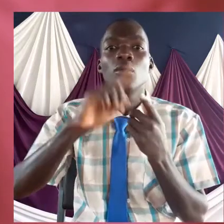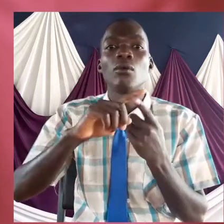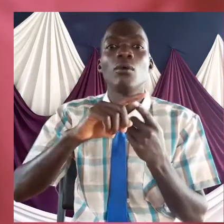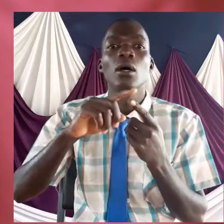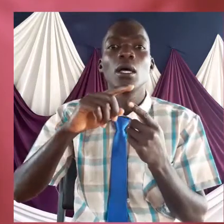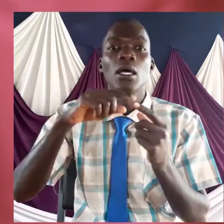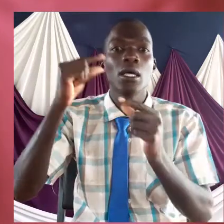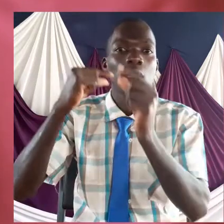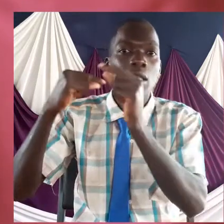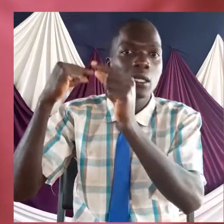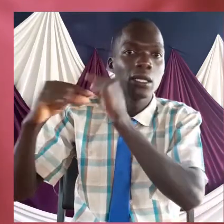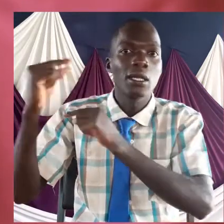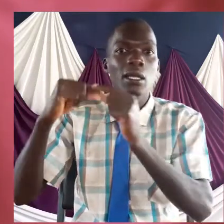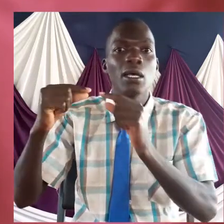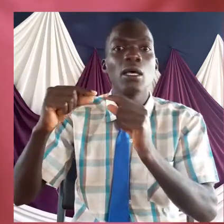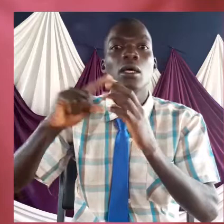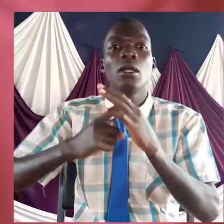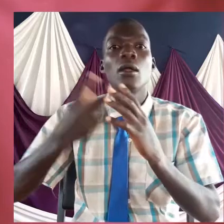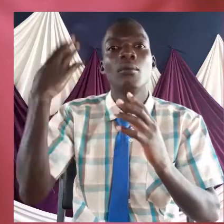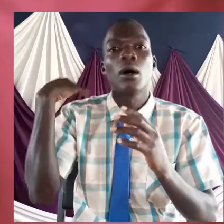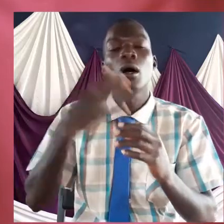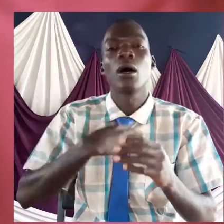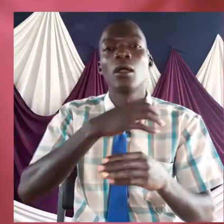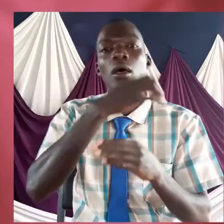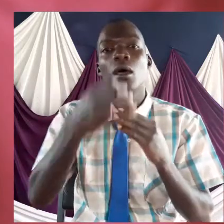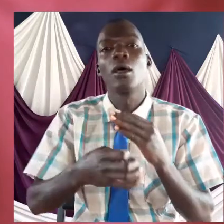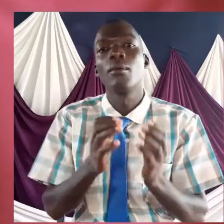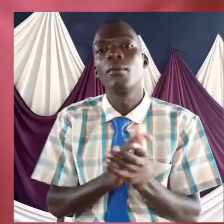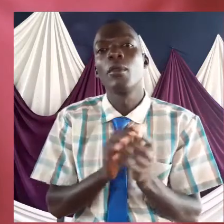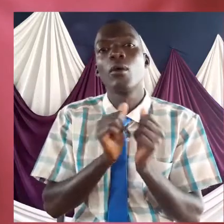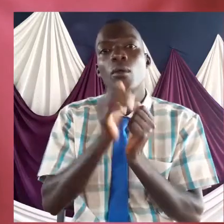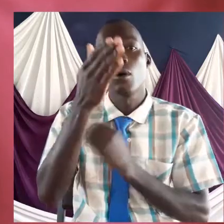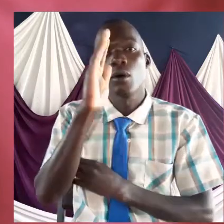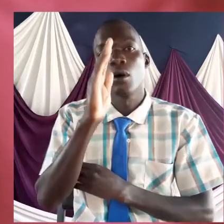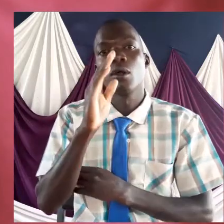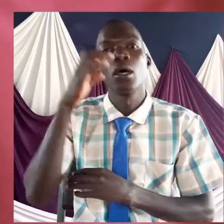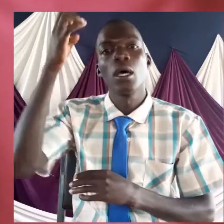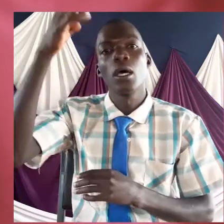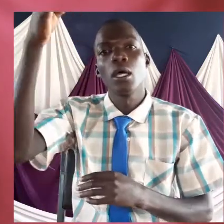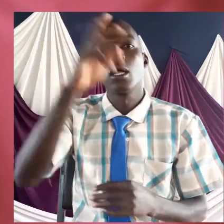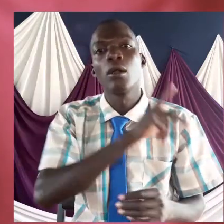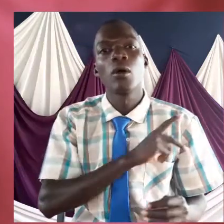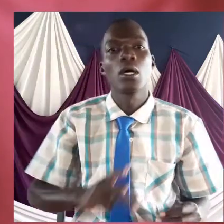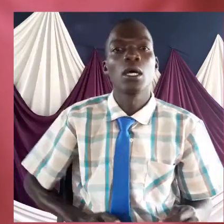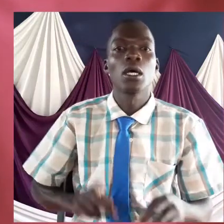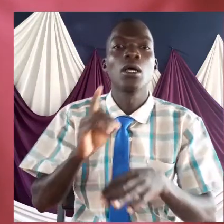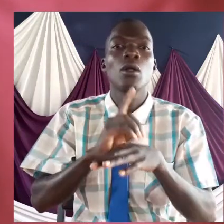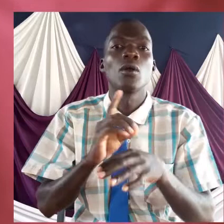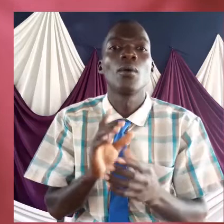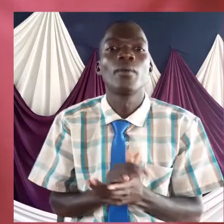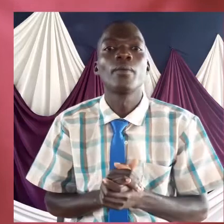history, starting in the past and ending with God's eternal kingdom.